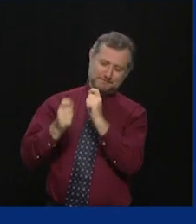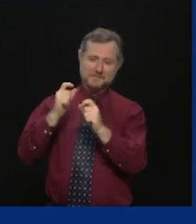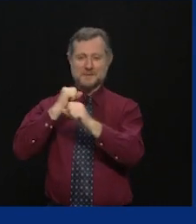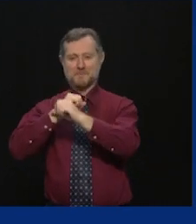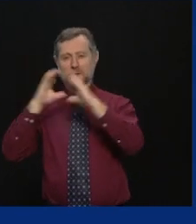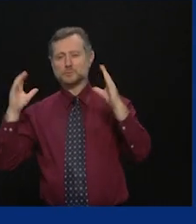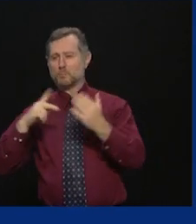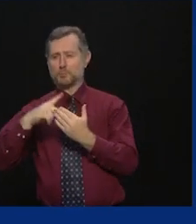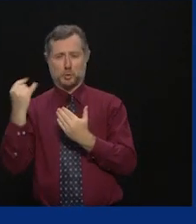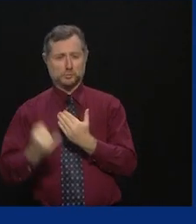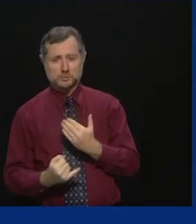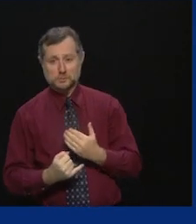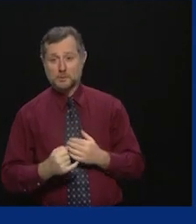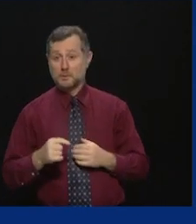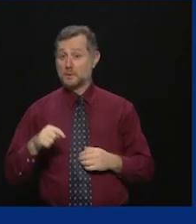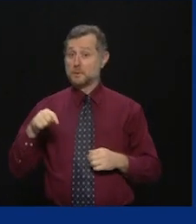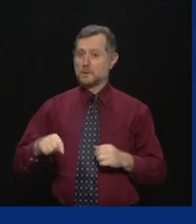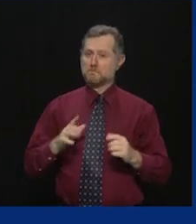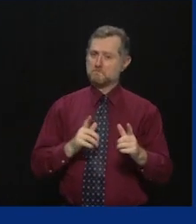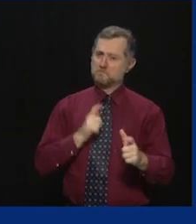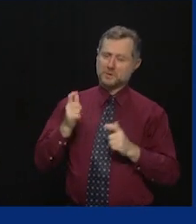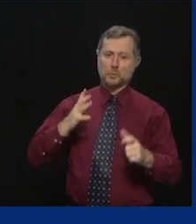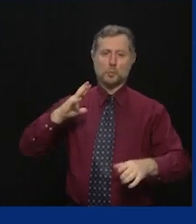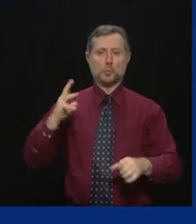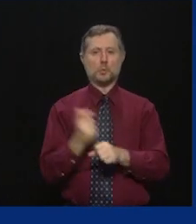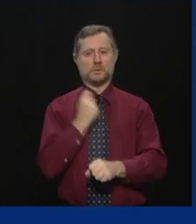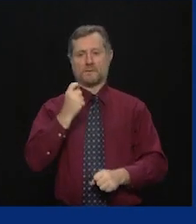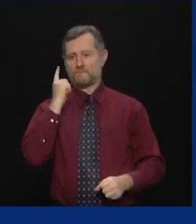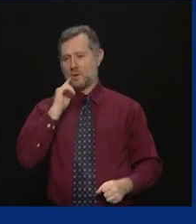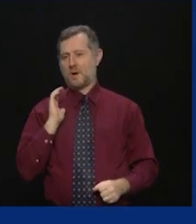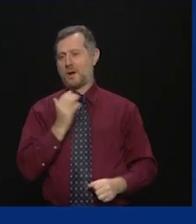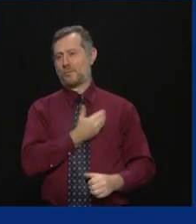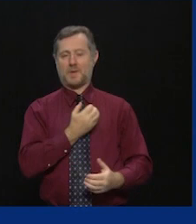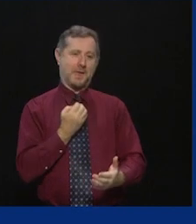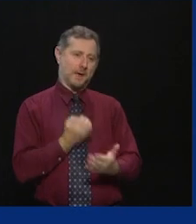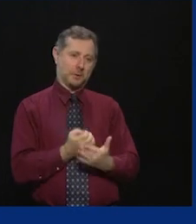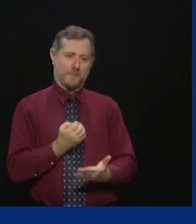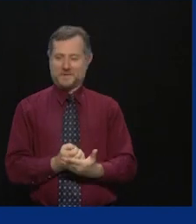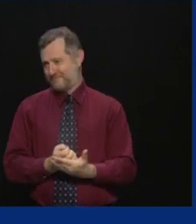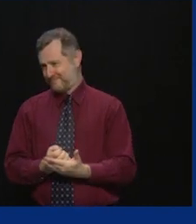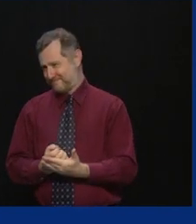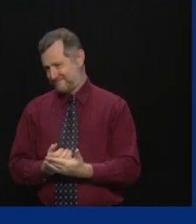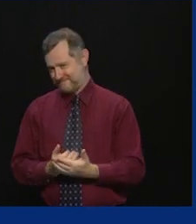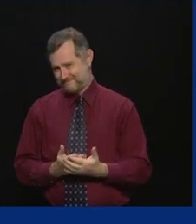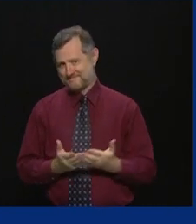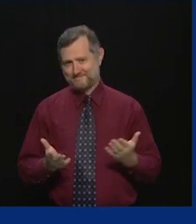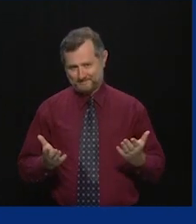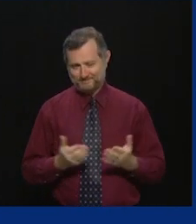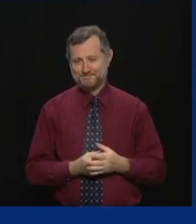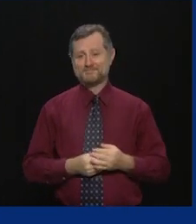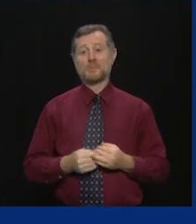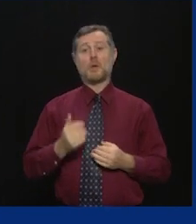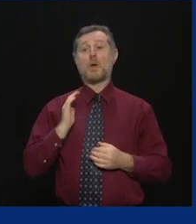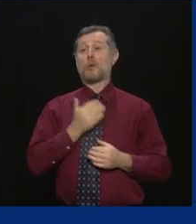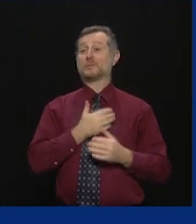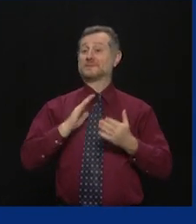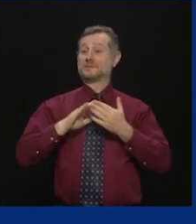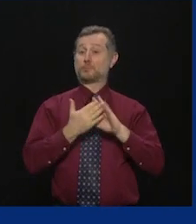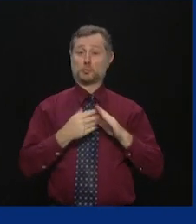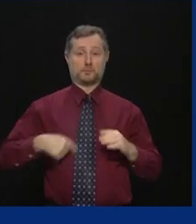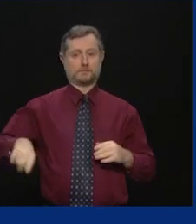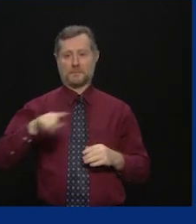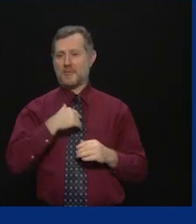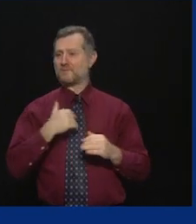and it speaks to the caliber of talent that we have in our workforce. Our community has all of the elements we need to